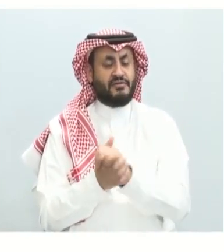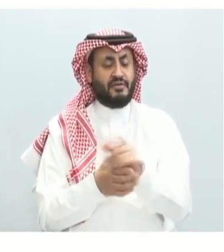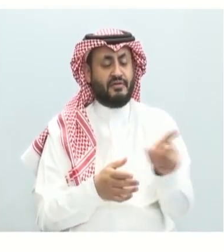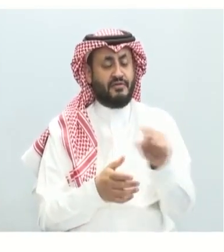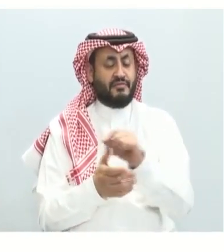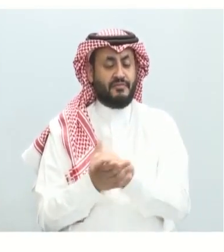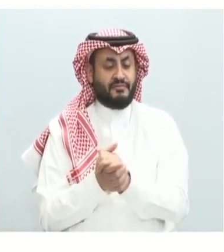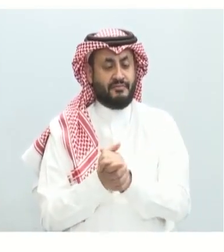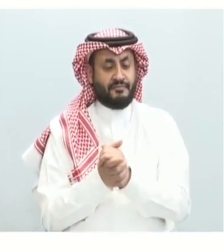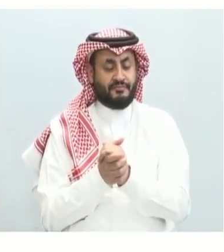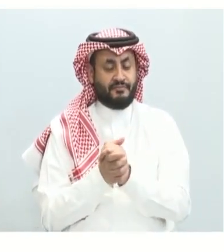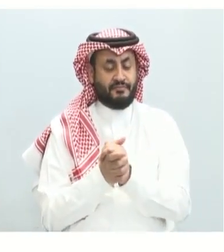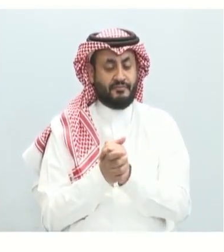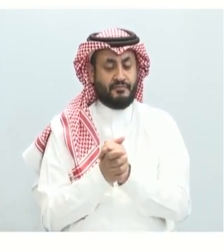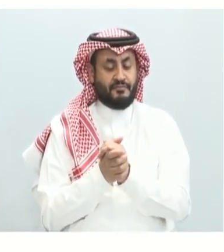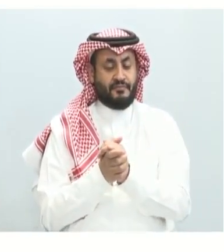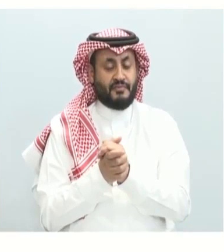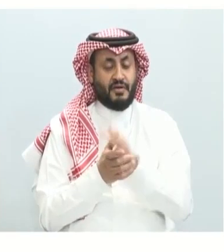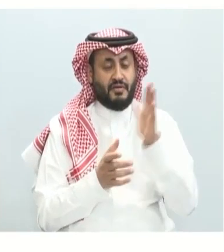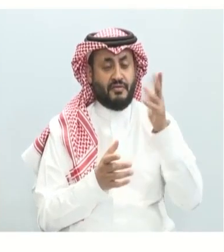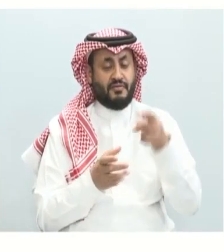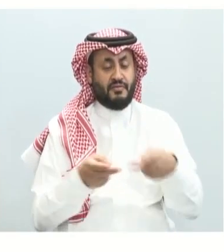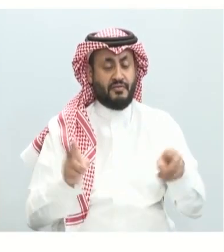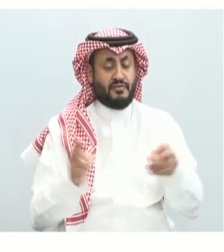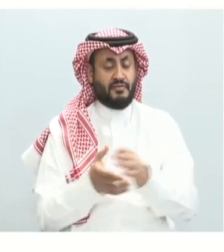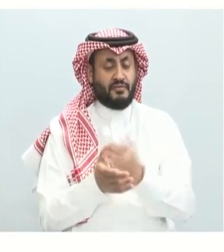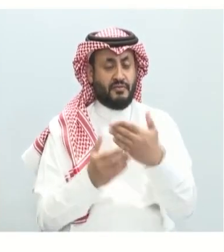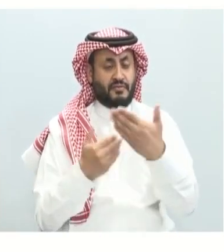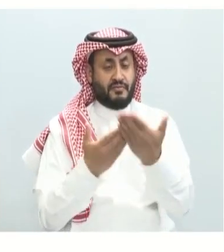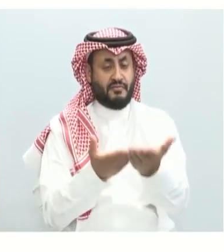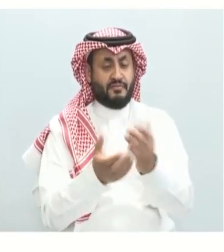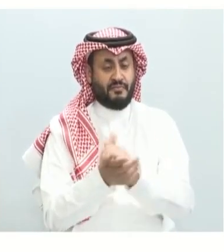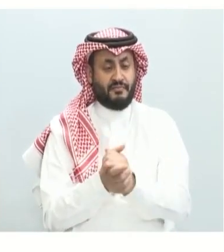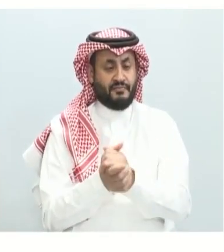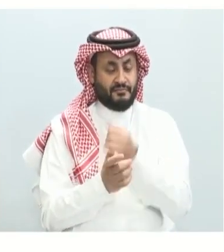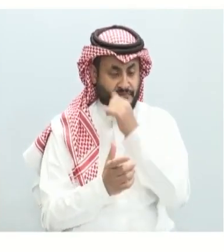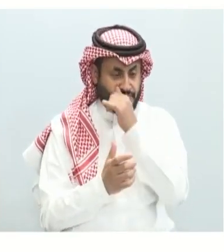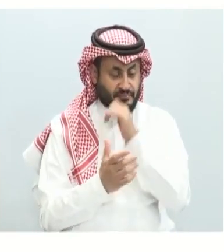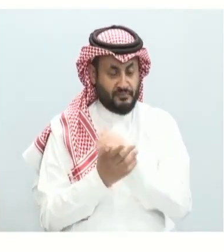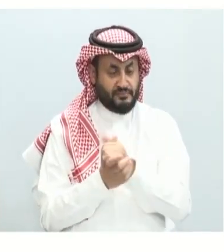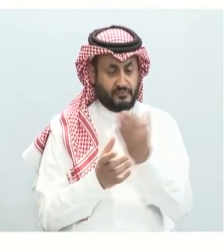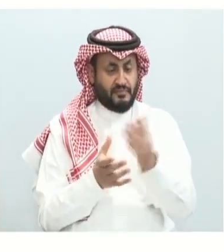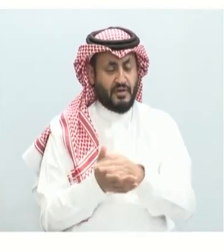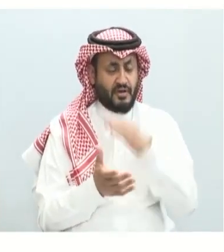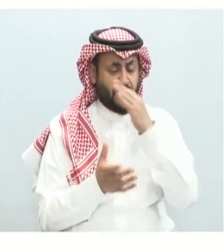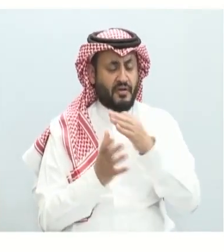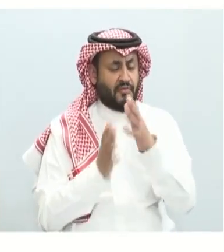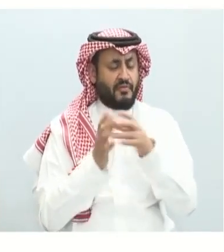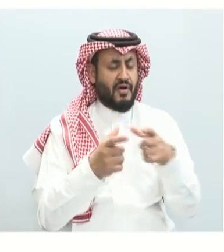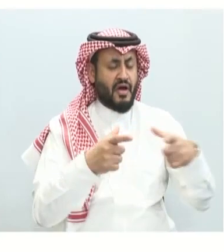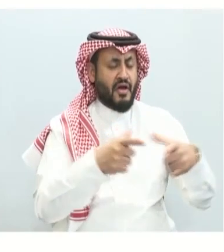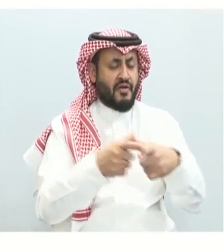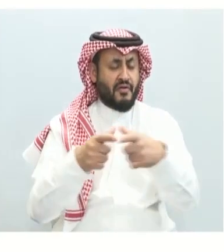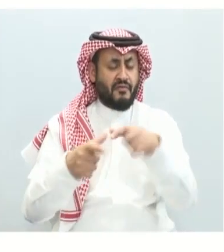as an example of the new chant that you can produce. And we said that you can talk about the rooms in